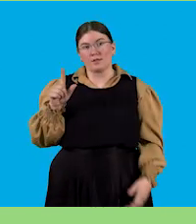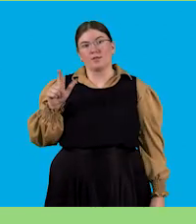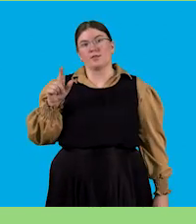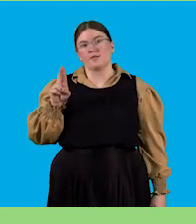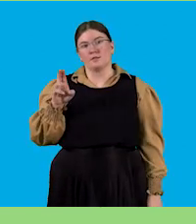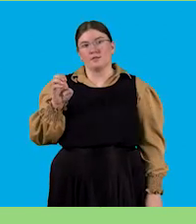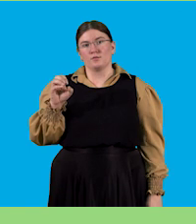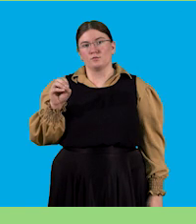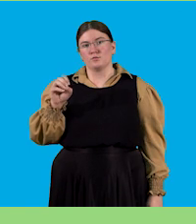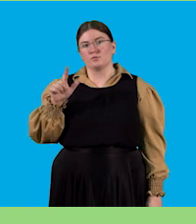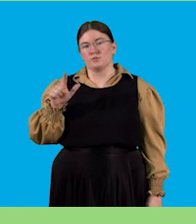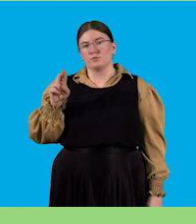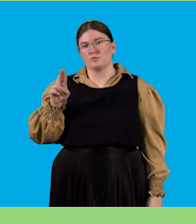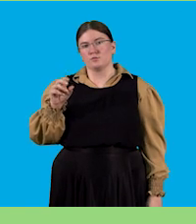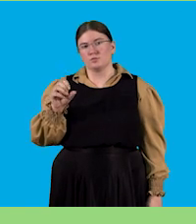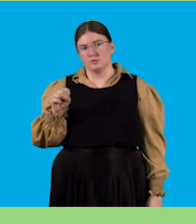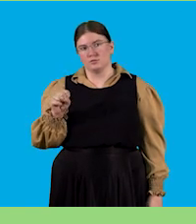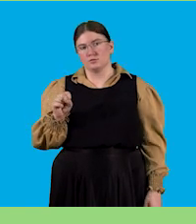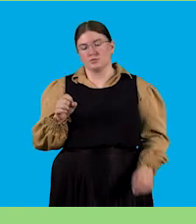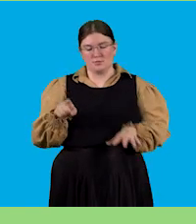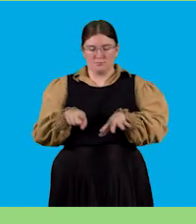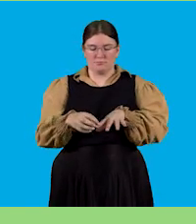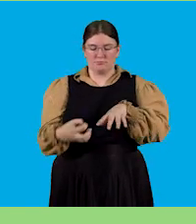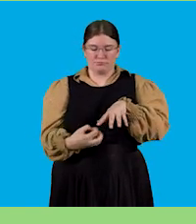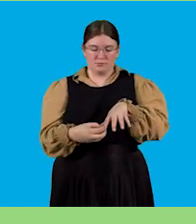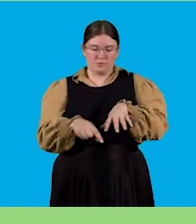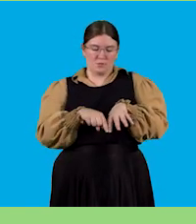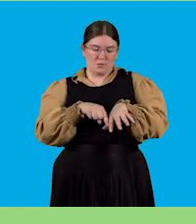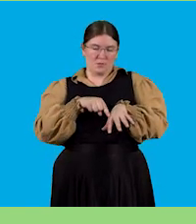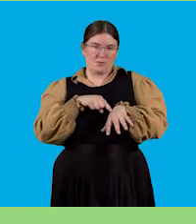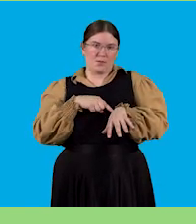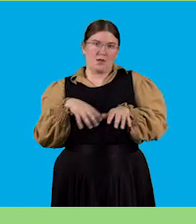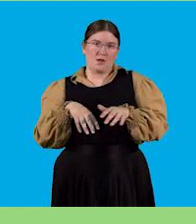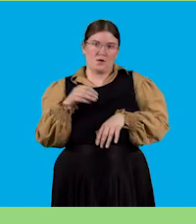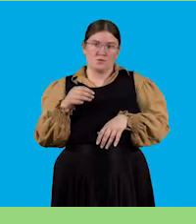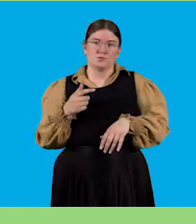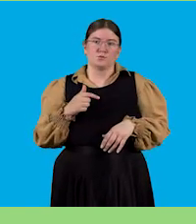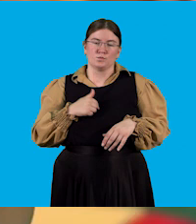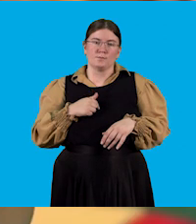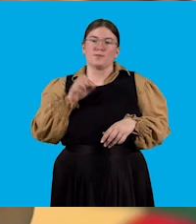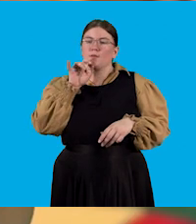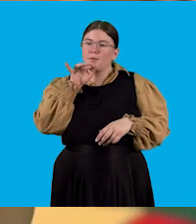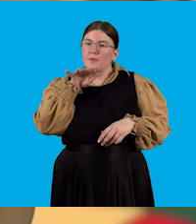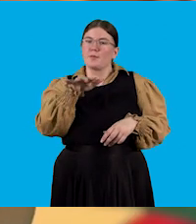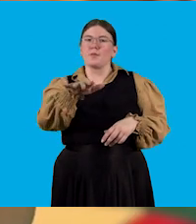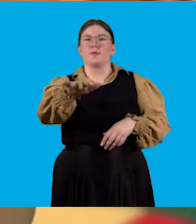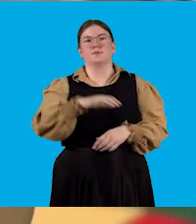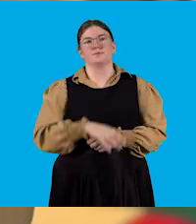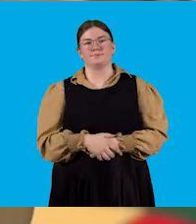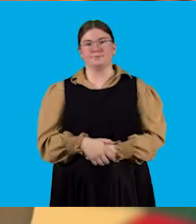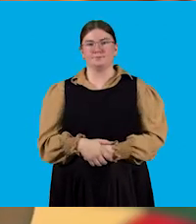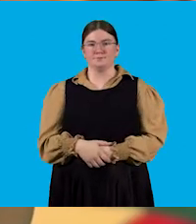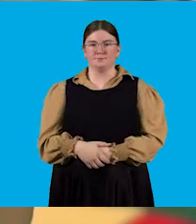the alveolus and then out of the alveolus. And that is the carbon dioxide that we are going to